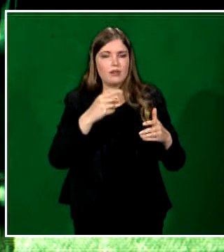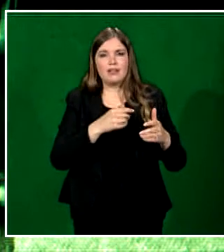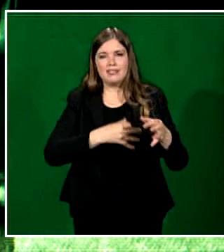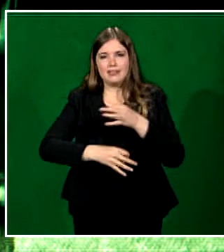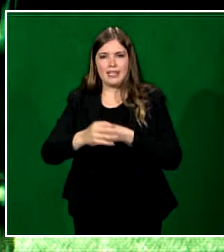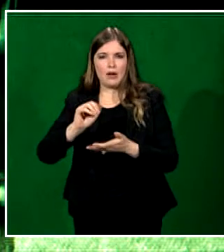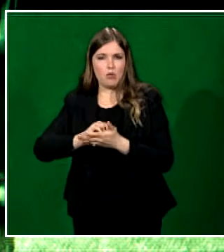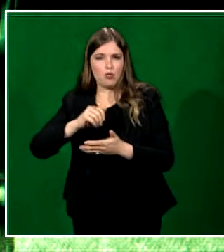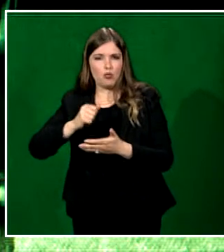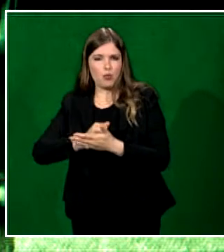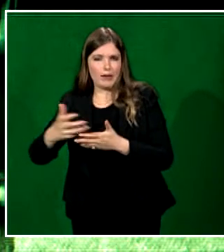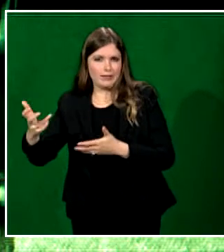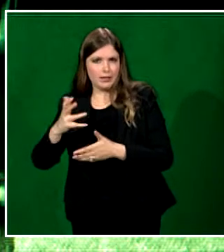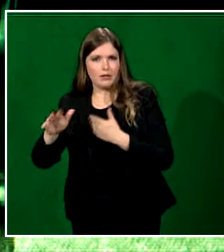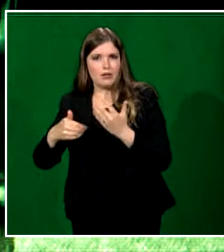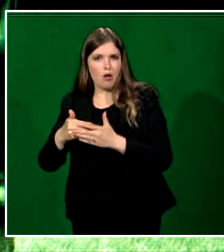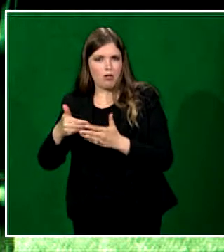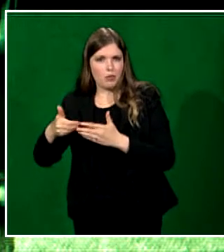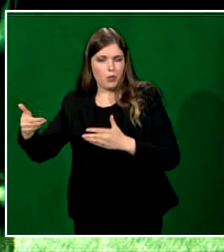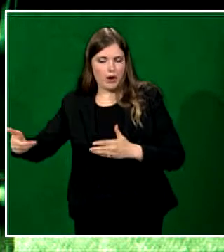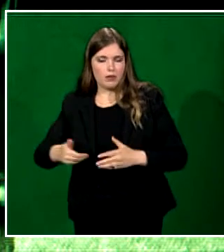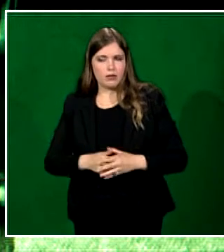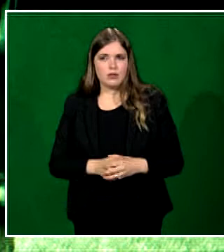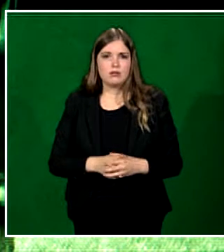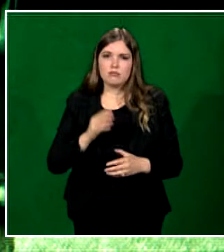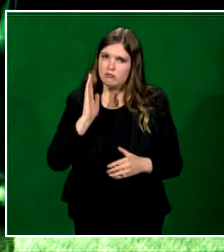Bioplastics to access in a composting facility.